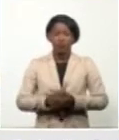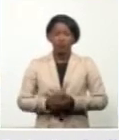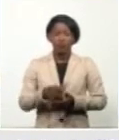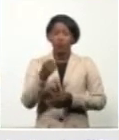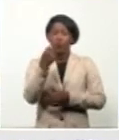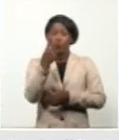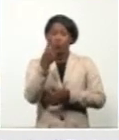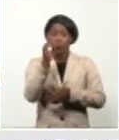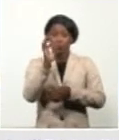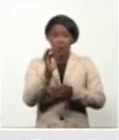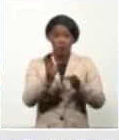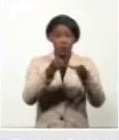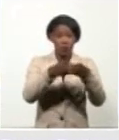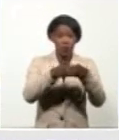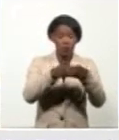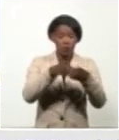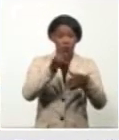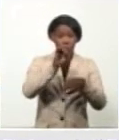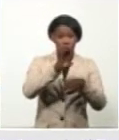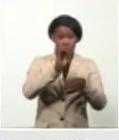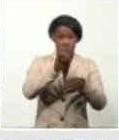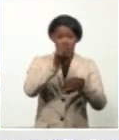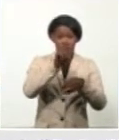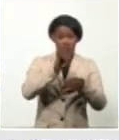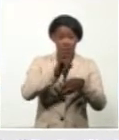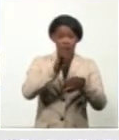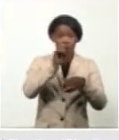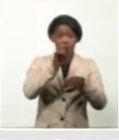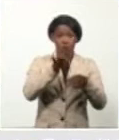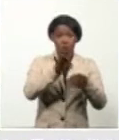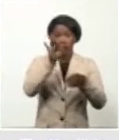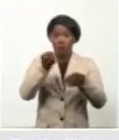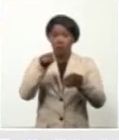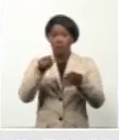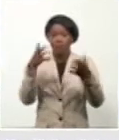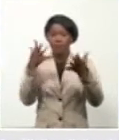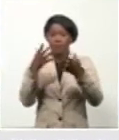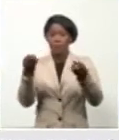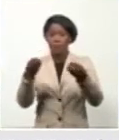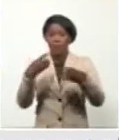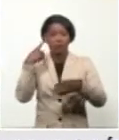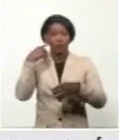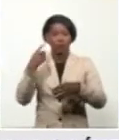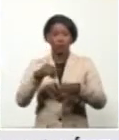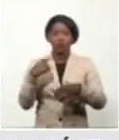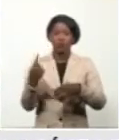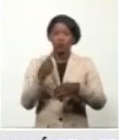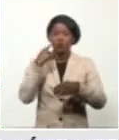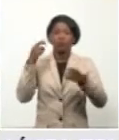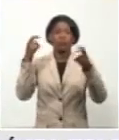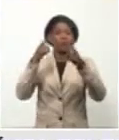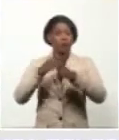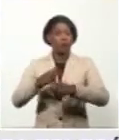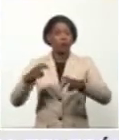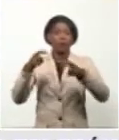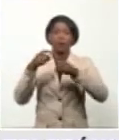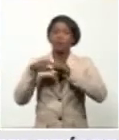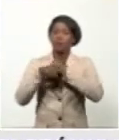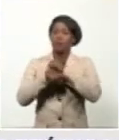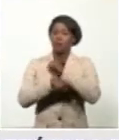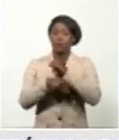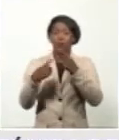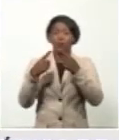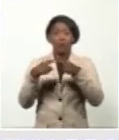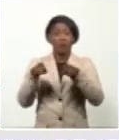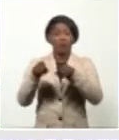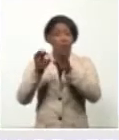group, and all of its members are admitted, studied, and monitored. In one of the 16